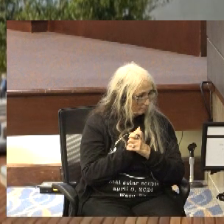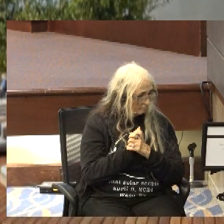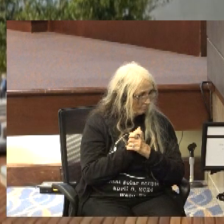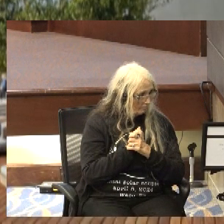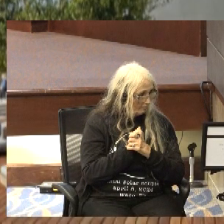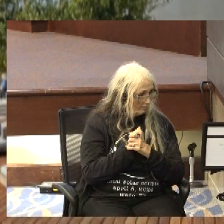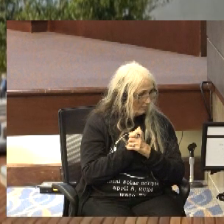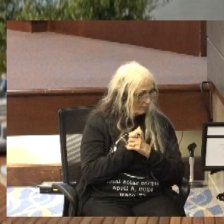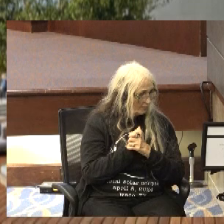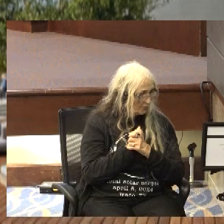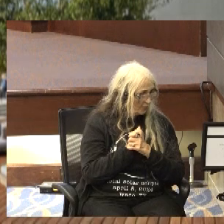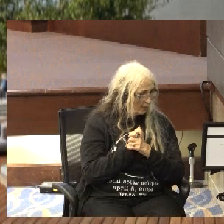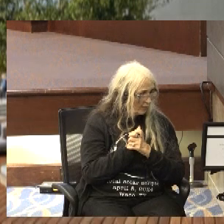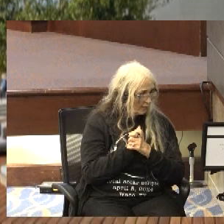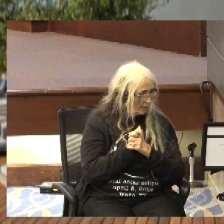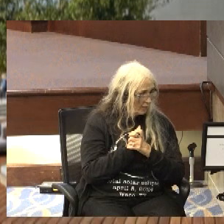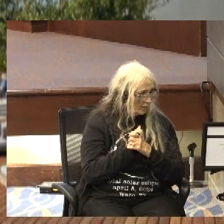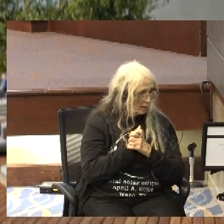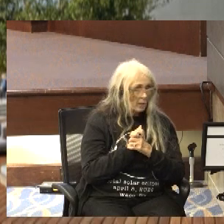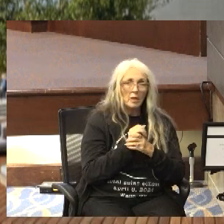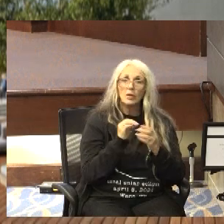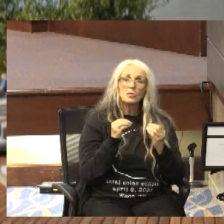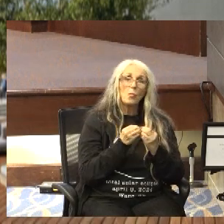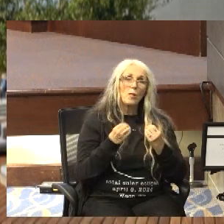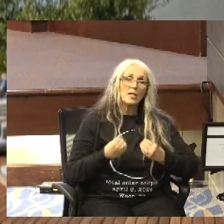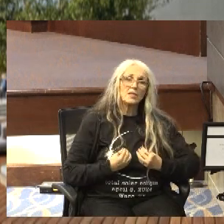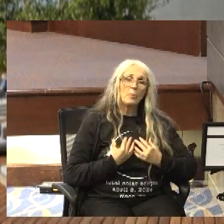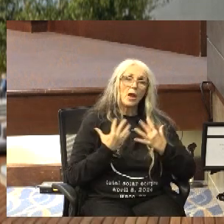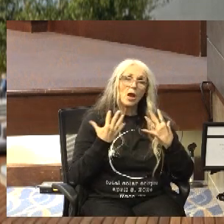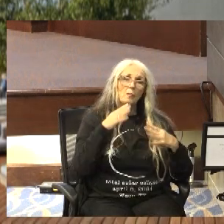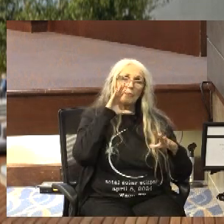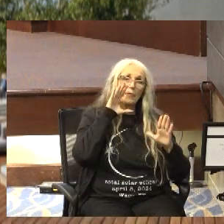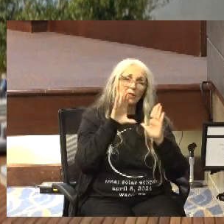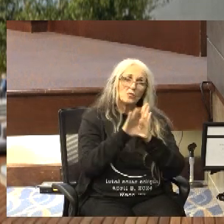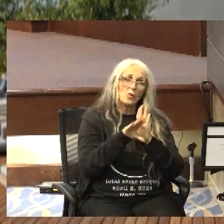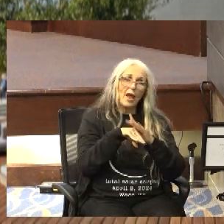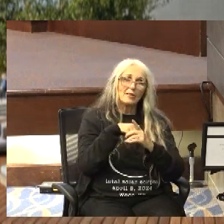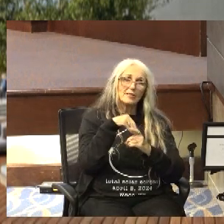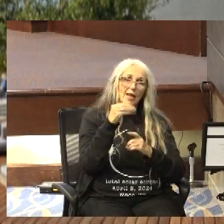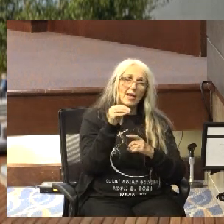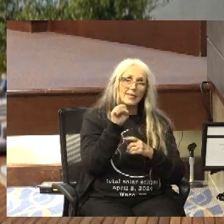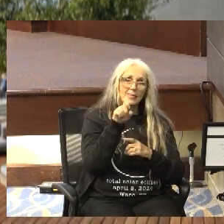Just some more fun inspiration pictures of great outdoor spaces.